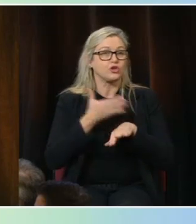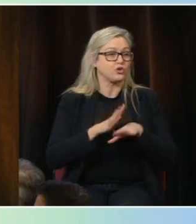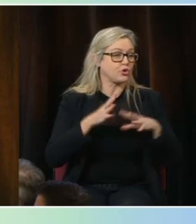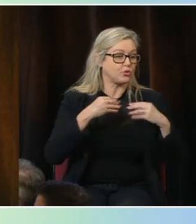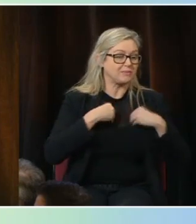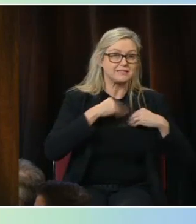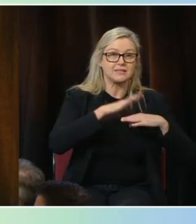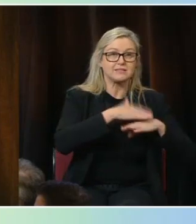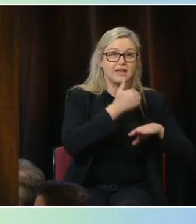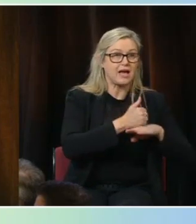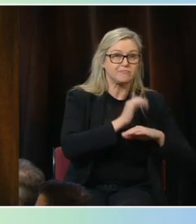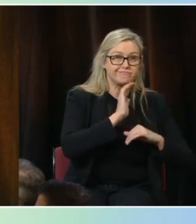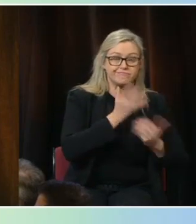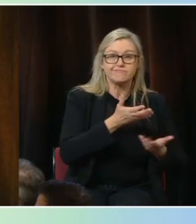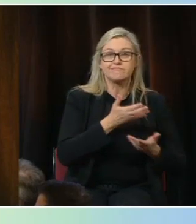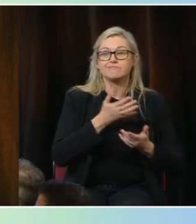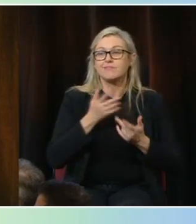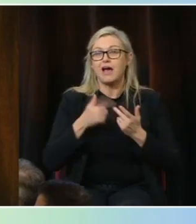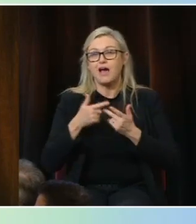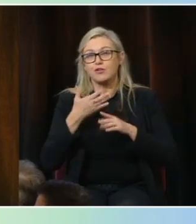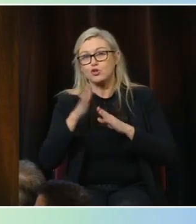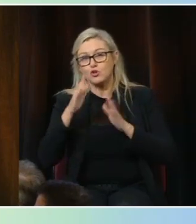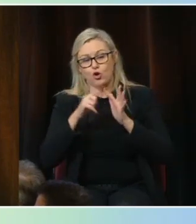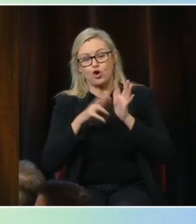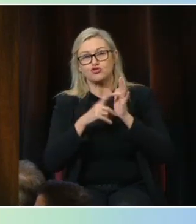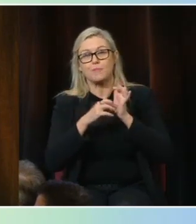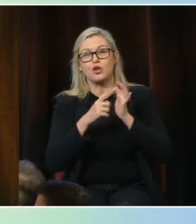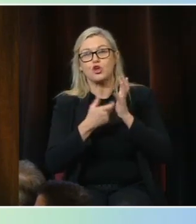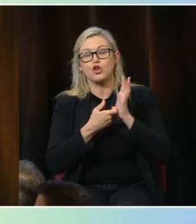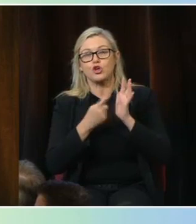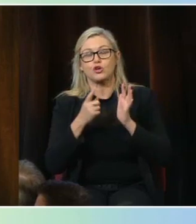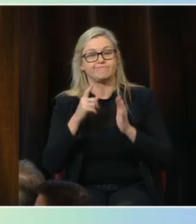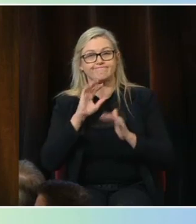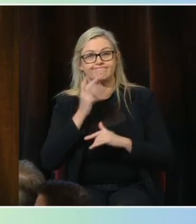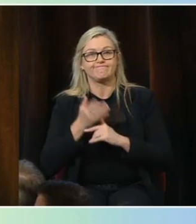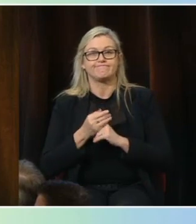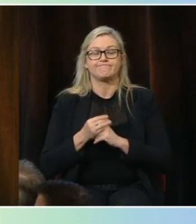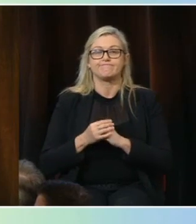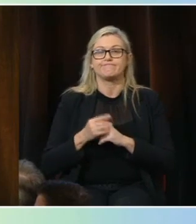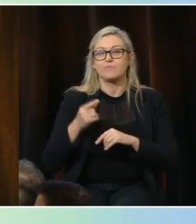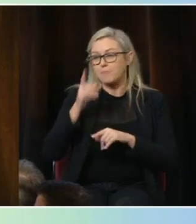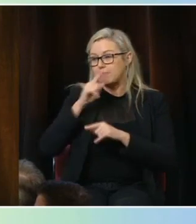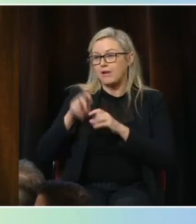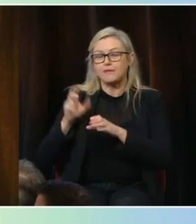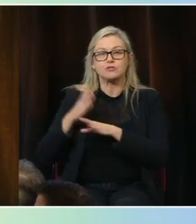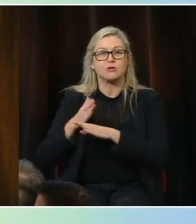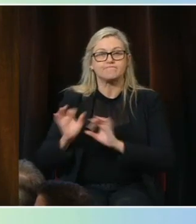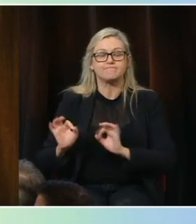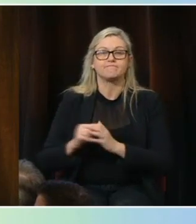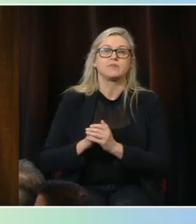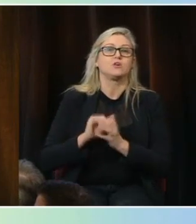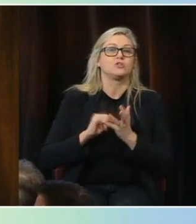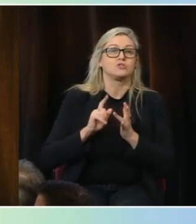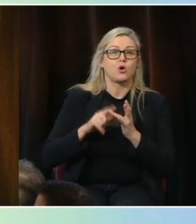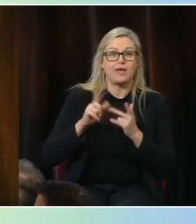Entrepreneurship declined and so did rates of firm exit whether we can permanently Shake